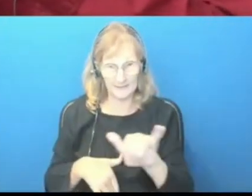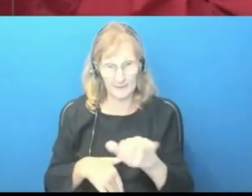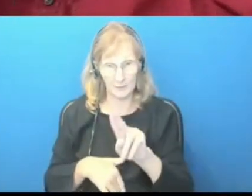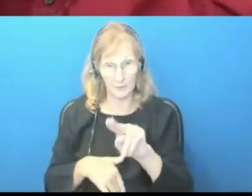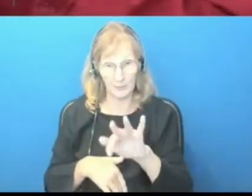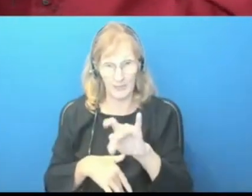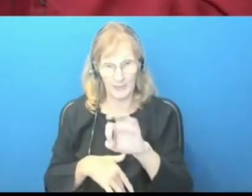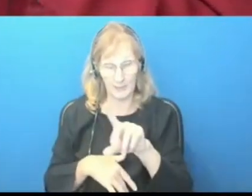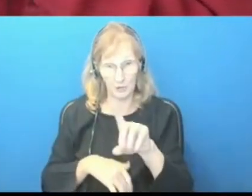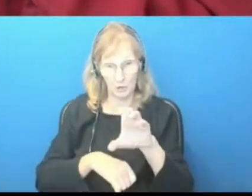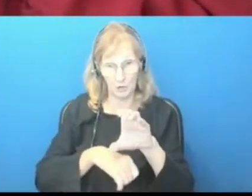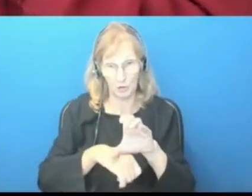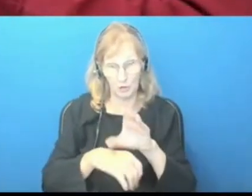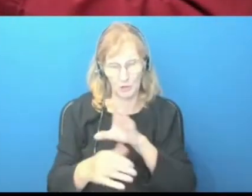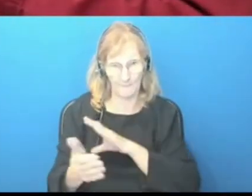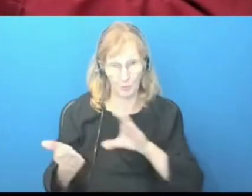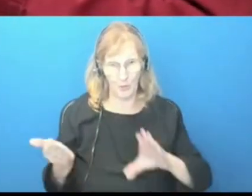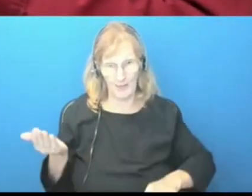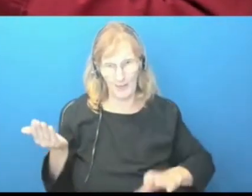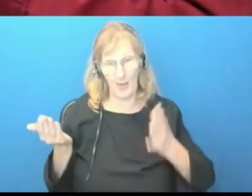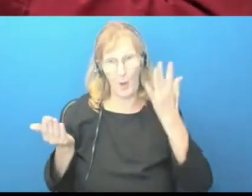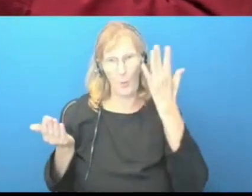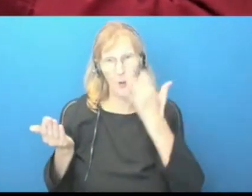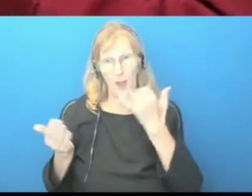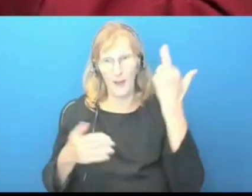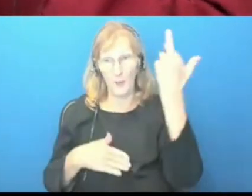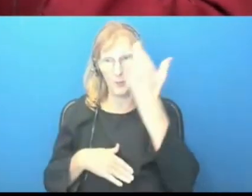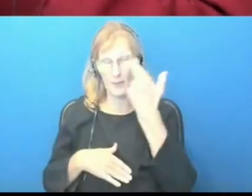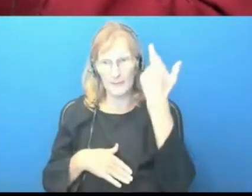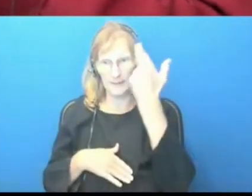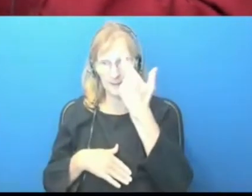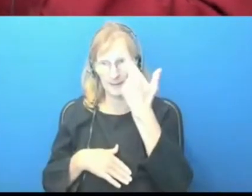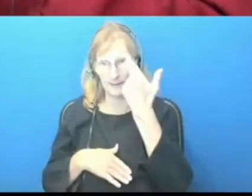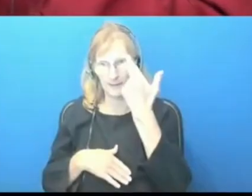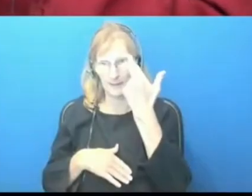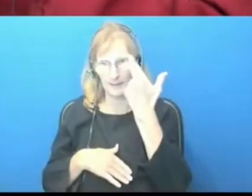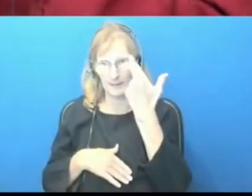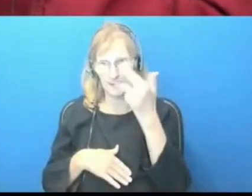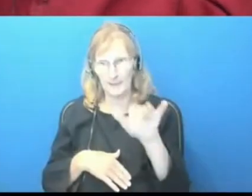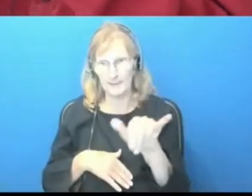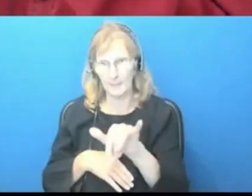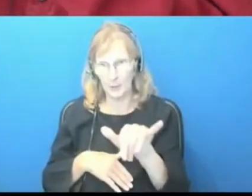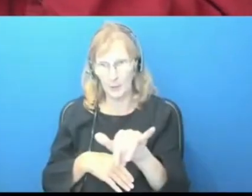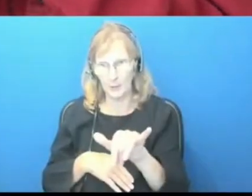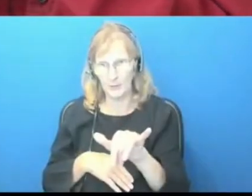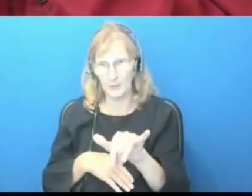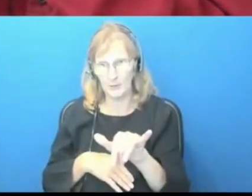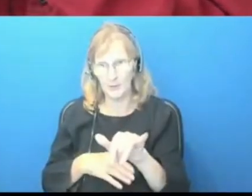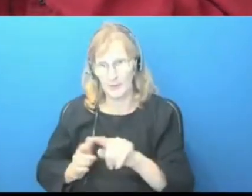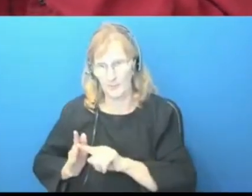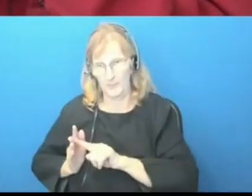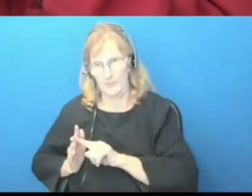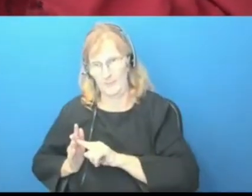Christ. And the reason for that is that at the beginning